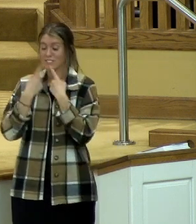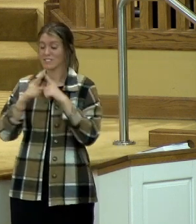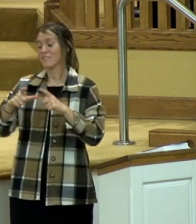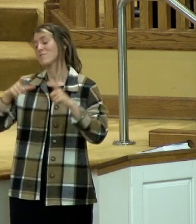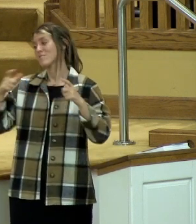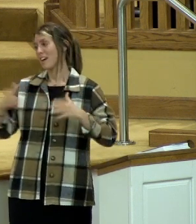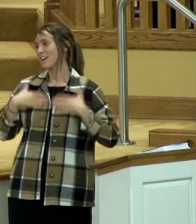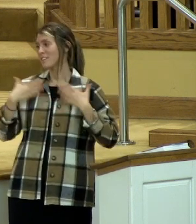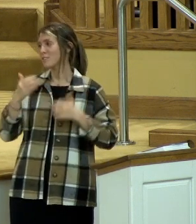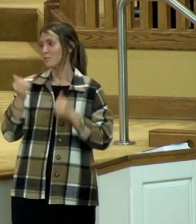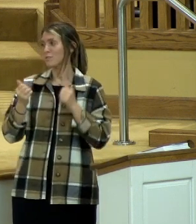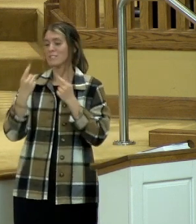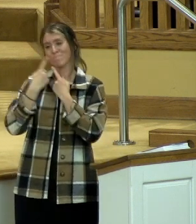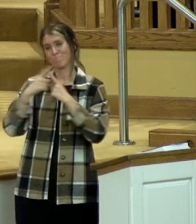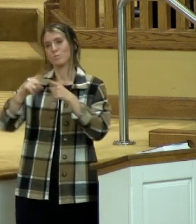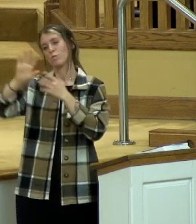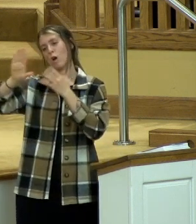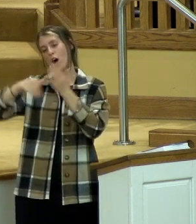Yes.